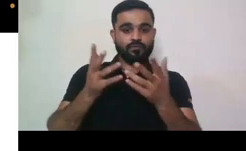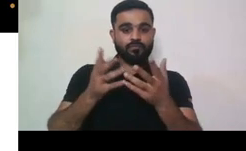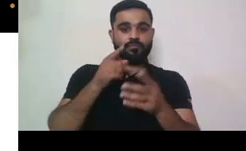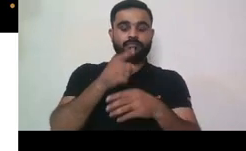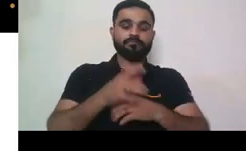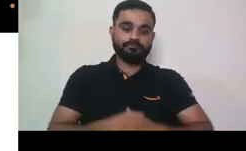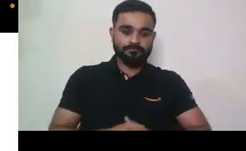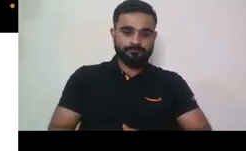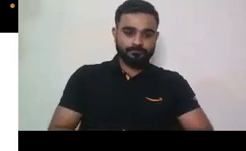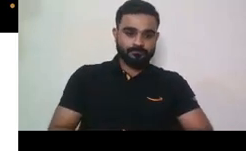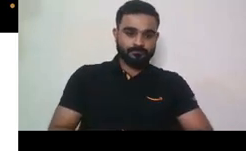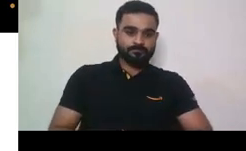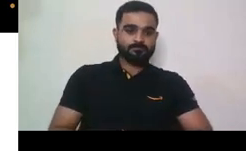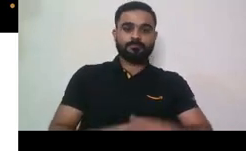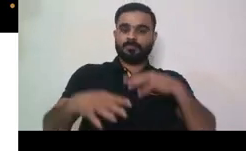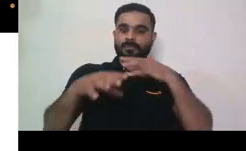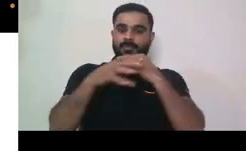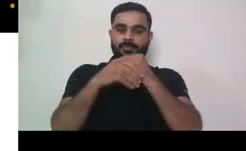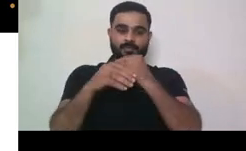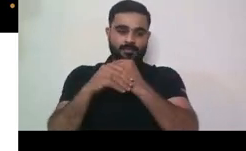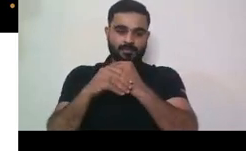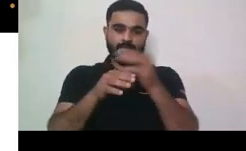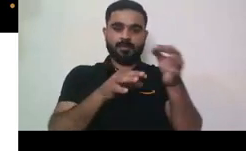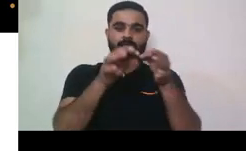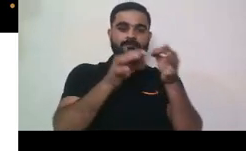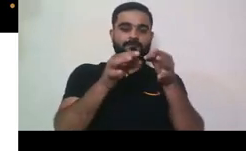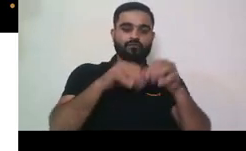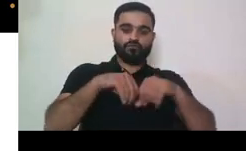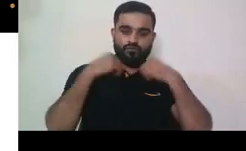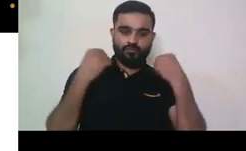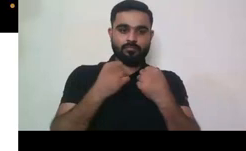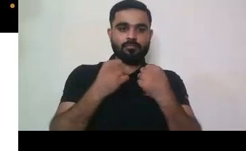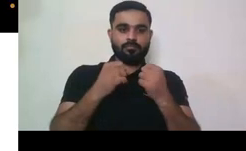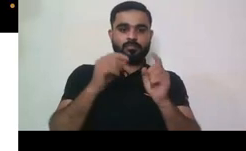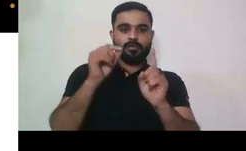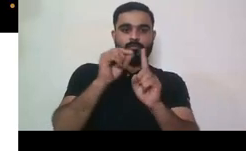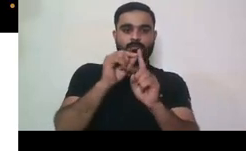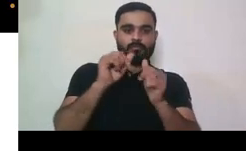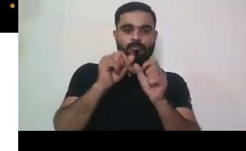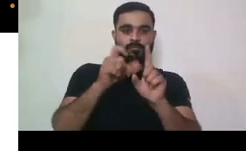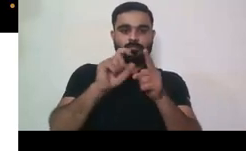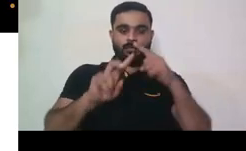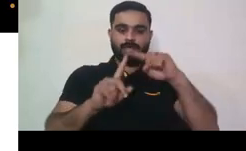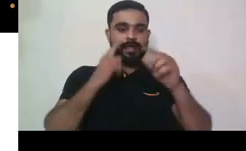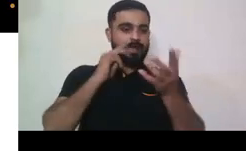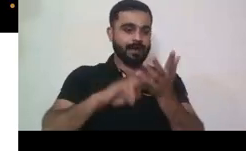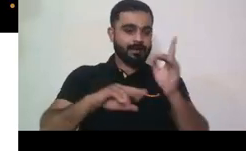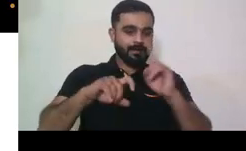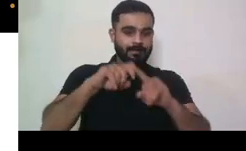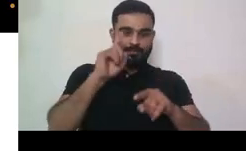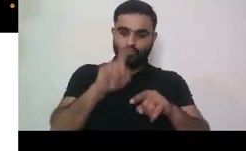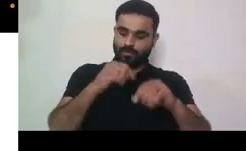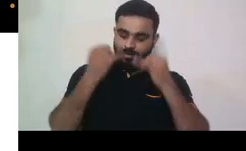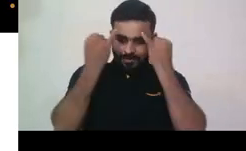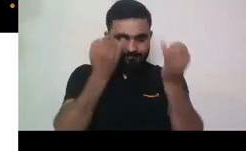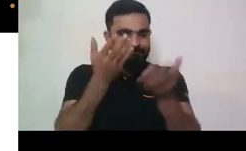this, I have added some of the examples of the activities on the Padlet wall. You have to share